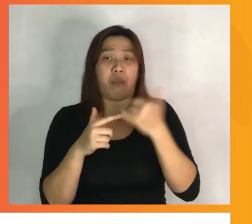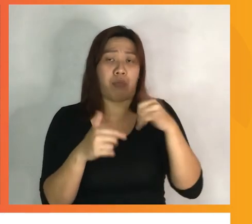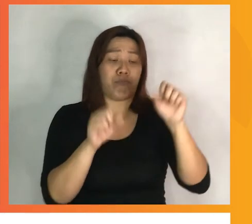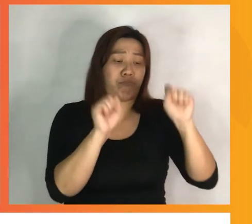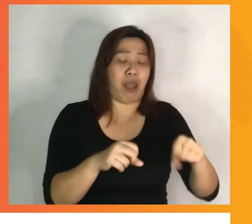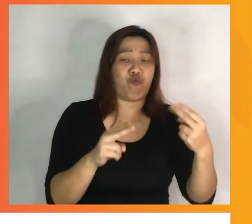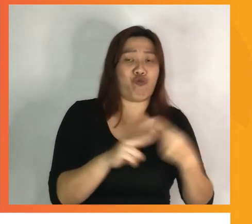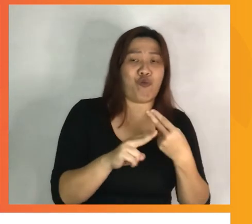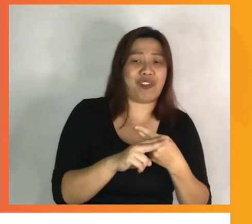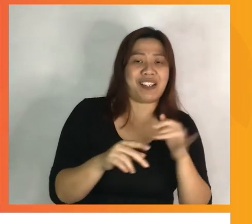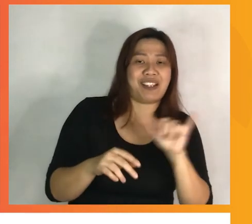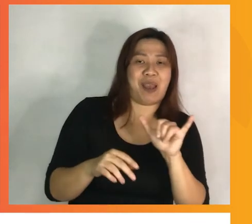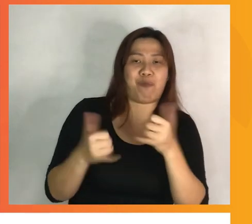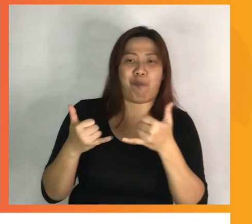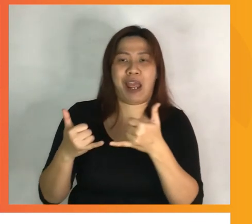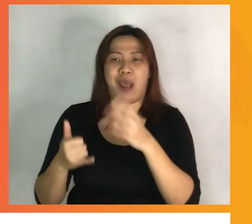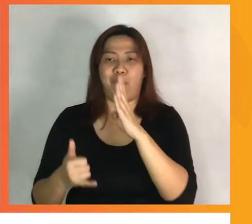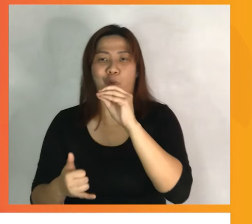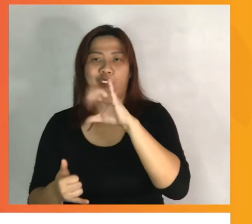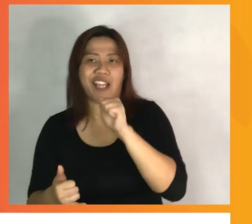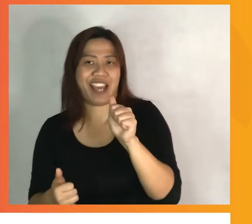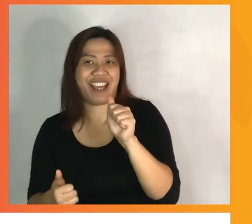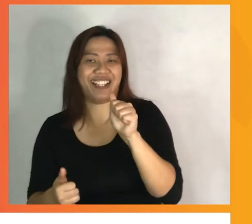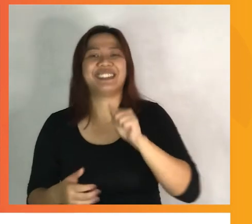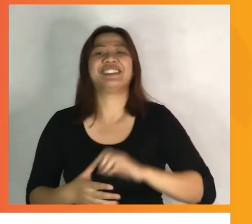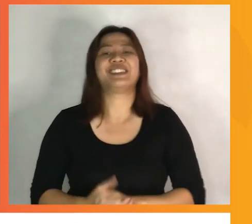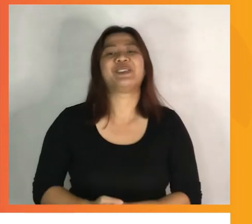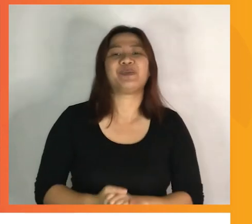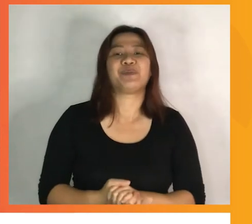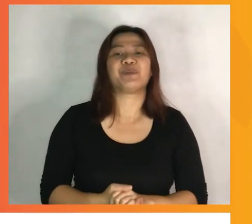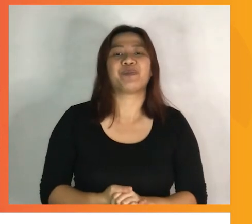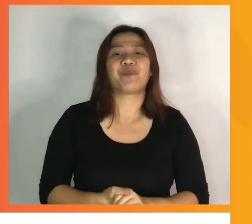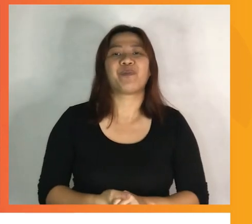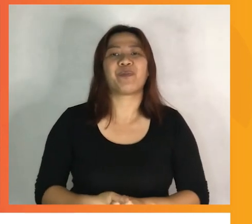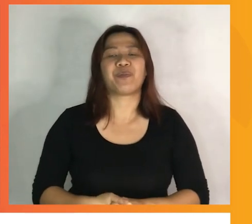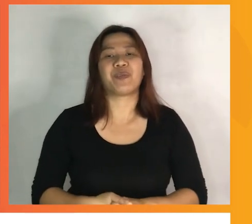then they can be used to play the great game of bocce.